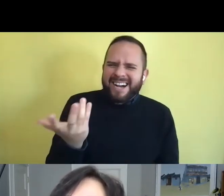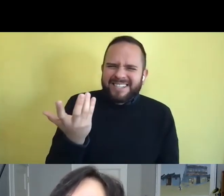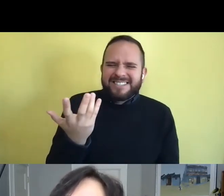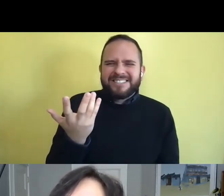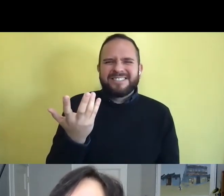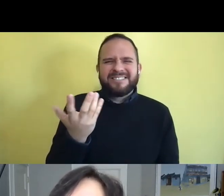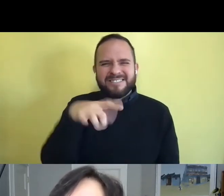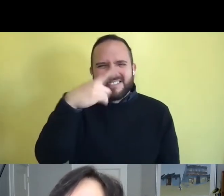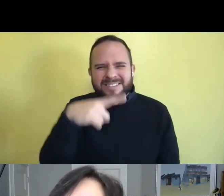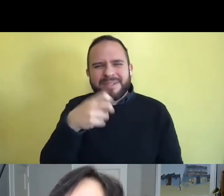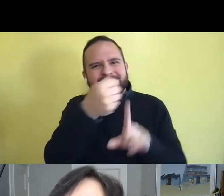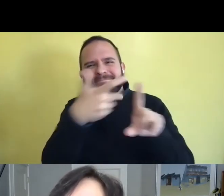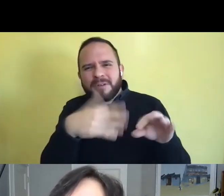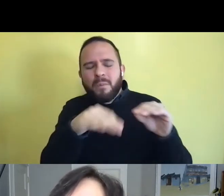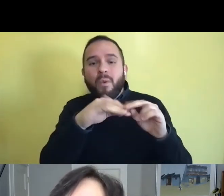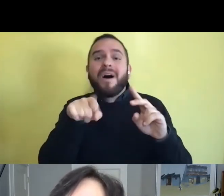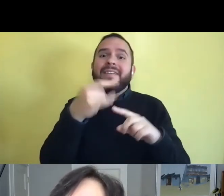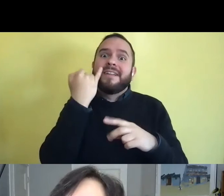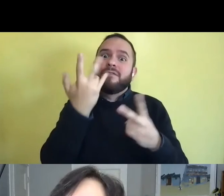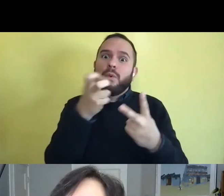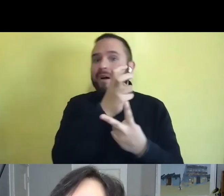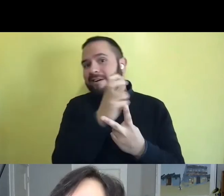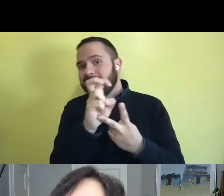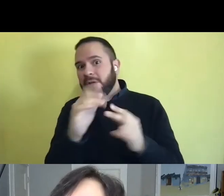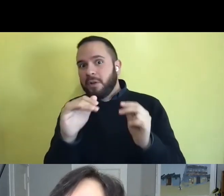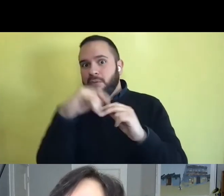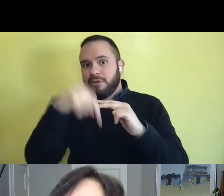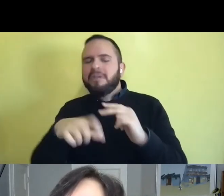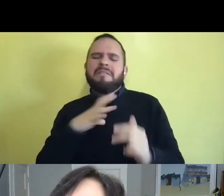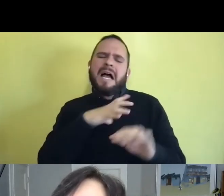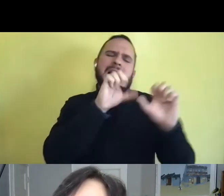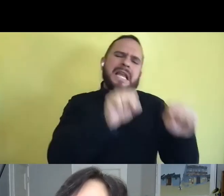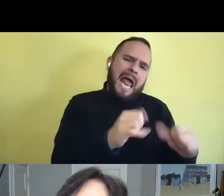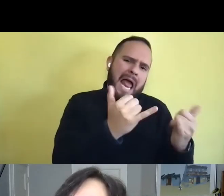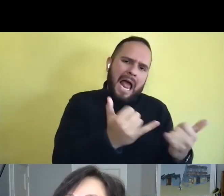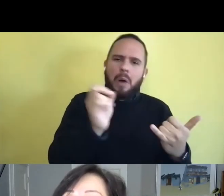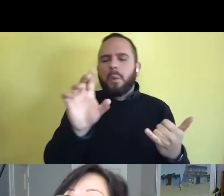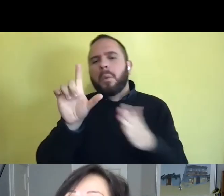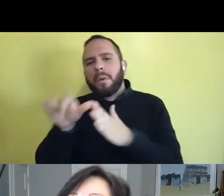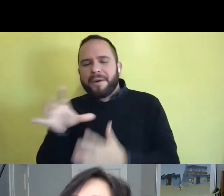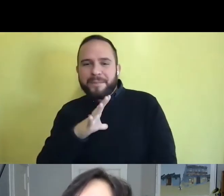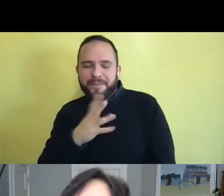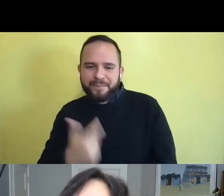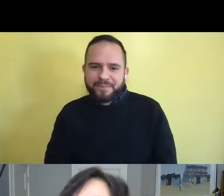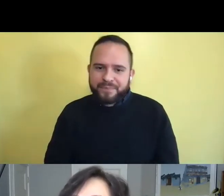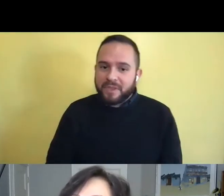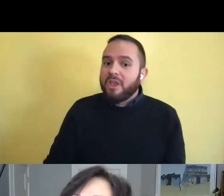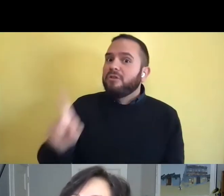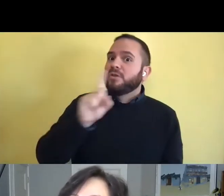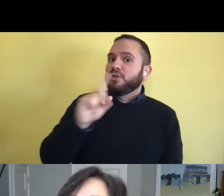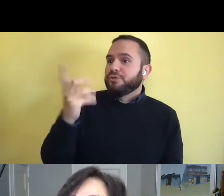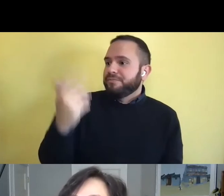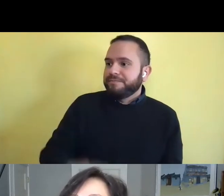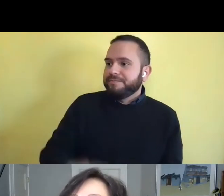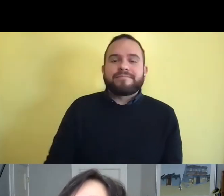dig into the other part of the question, we can do that now, or we can do it later. Thank you. Okay. Neil. So I think there are multiple